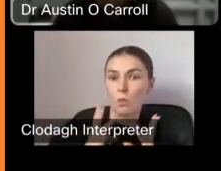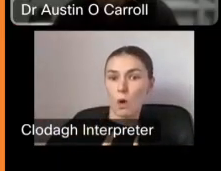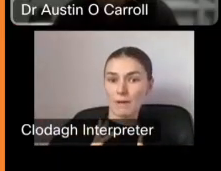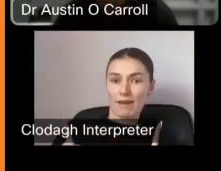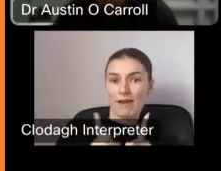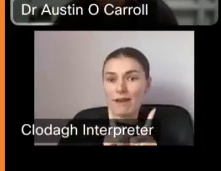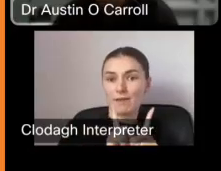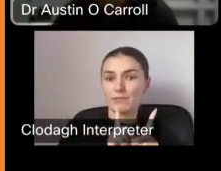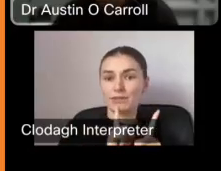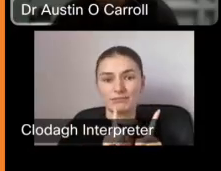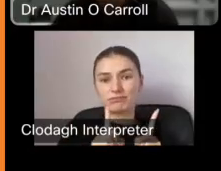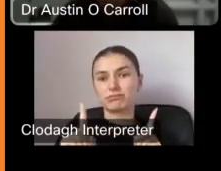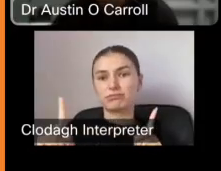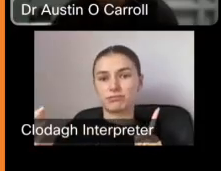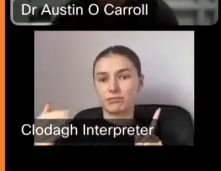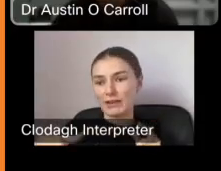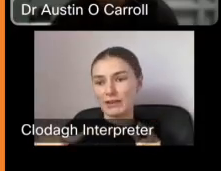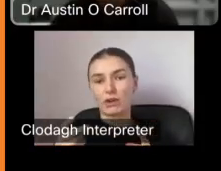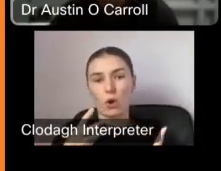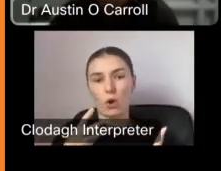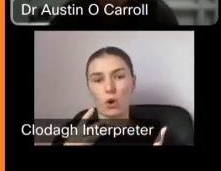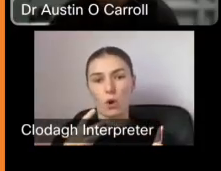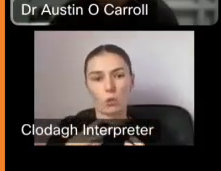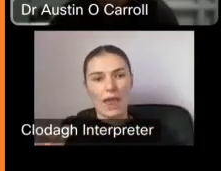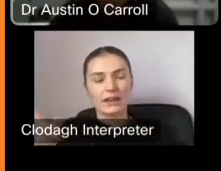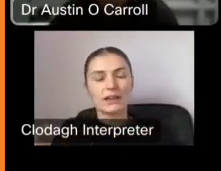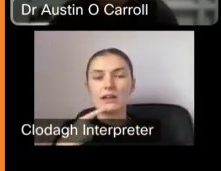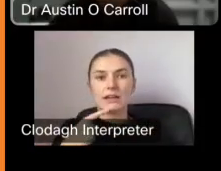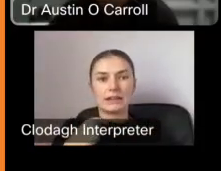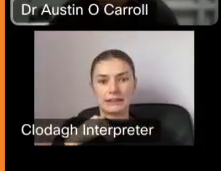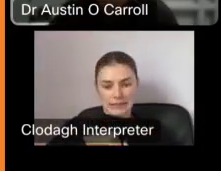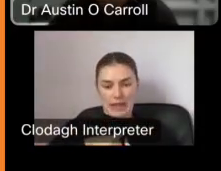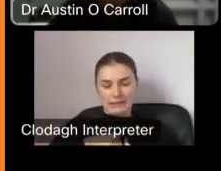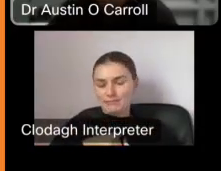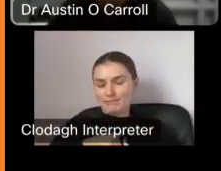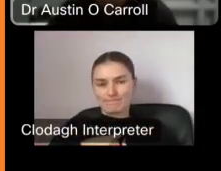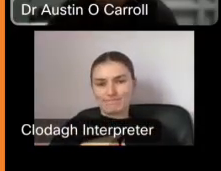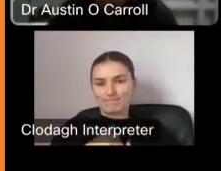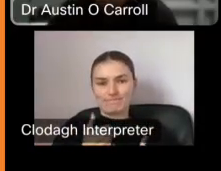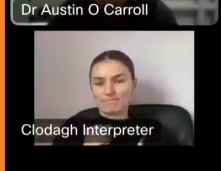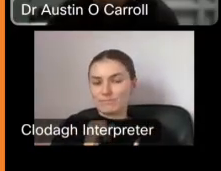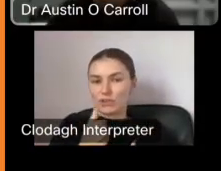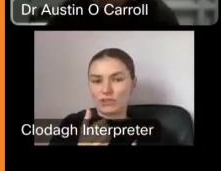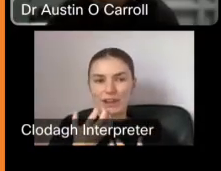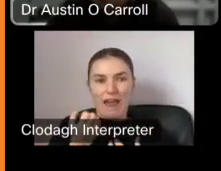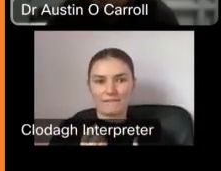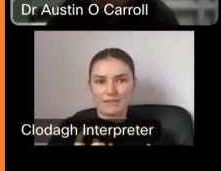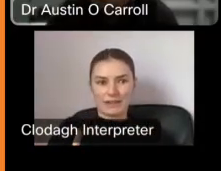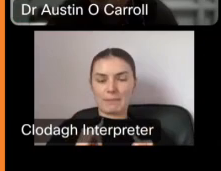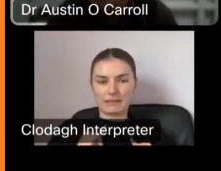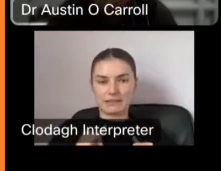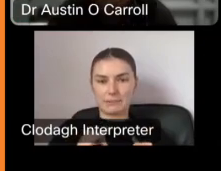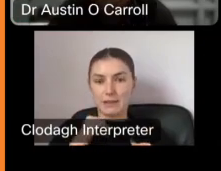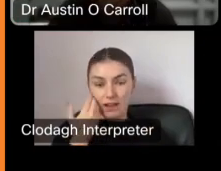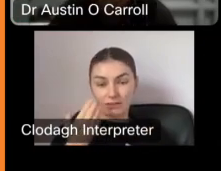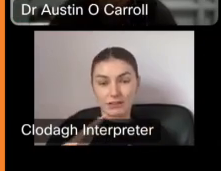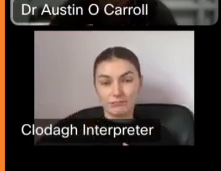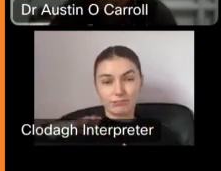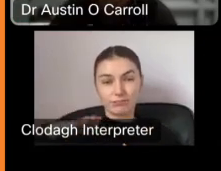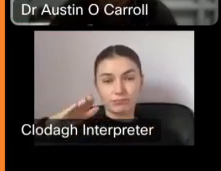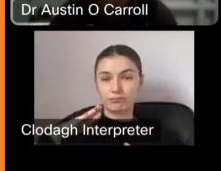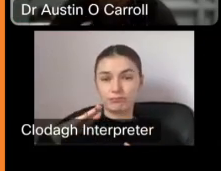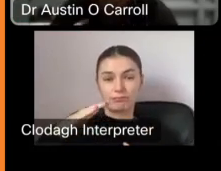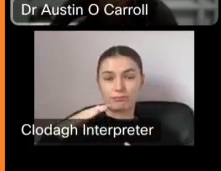every day. And basically, he hadn't got the inner capacity because he hadn't, due to the trauma he experienced as childhood, he hadn't developed